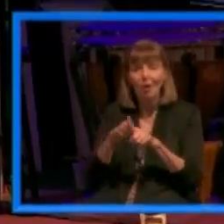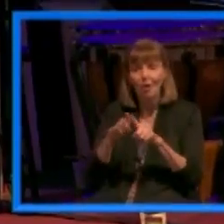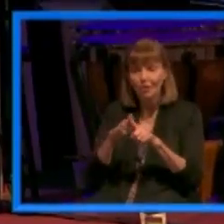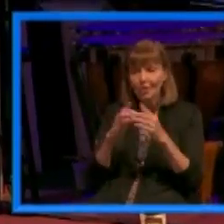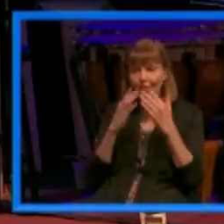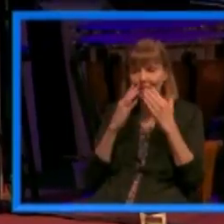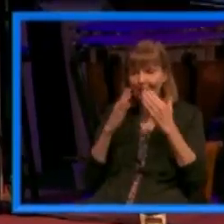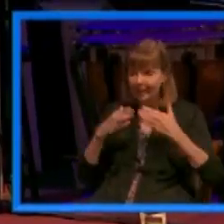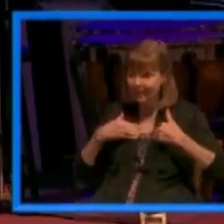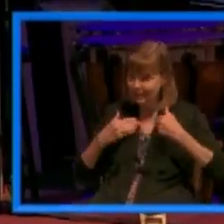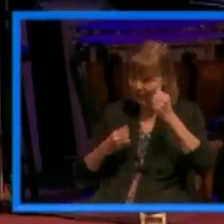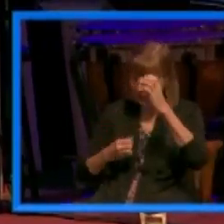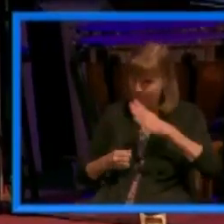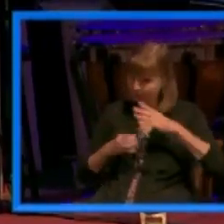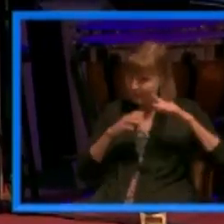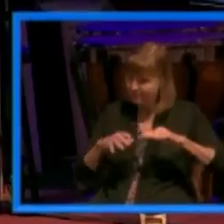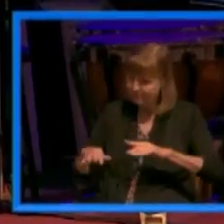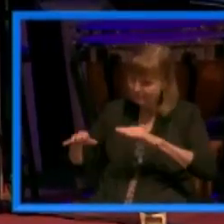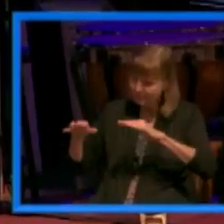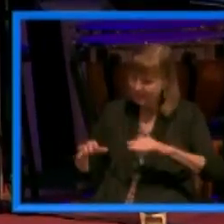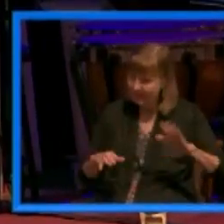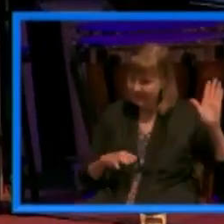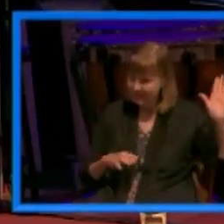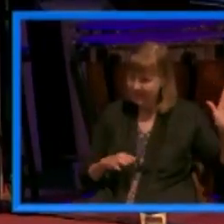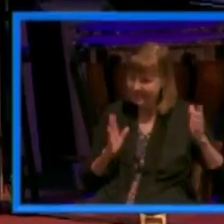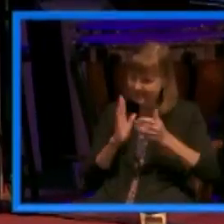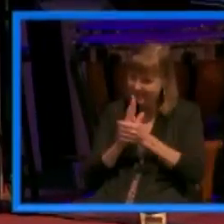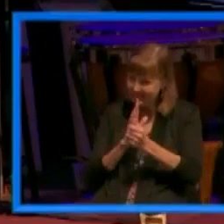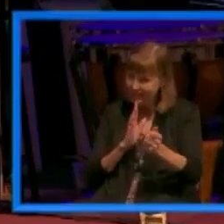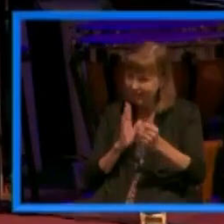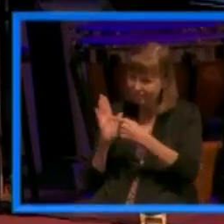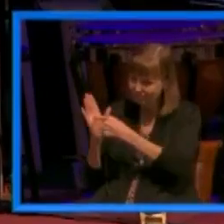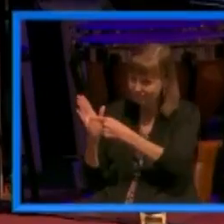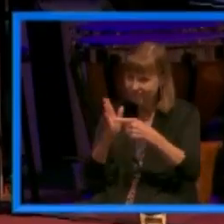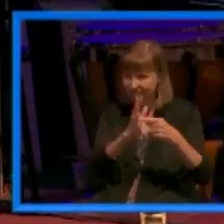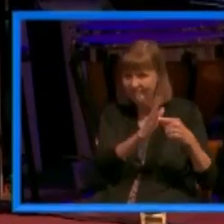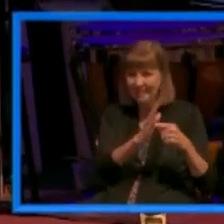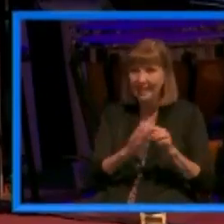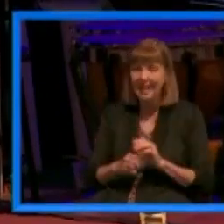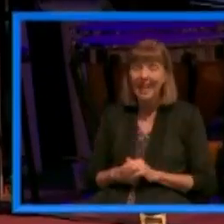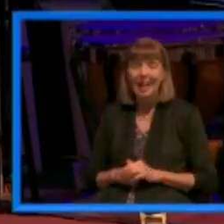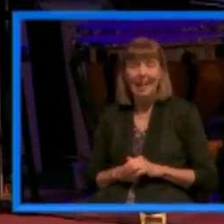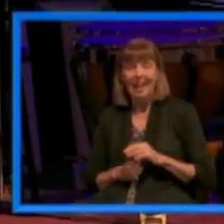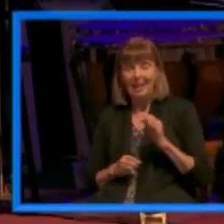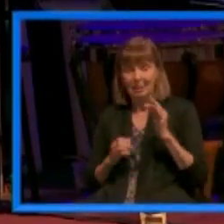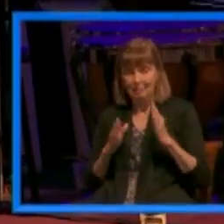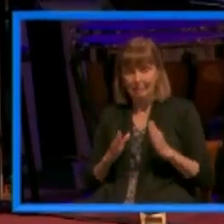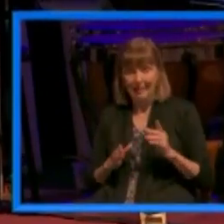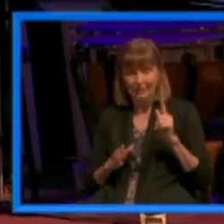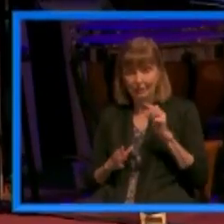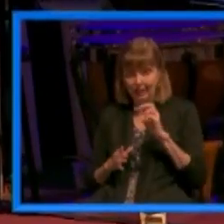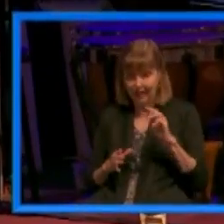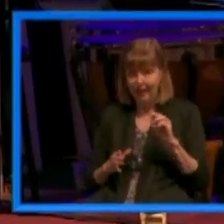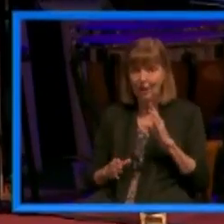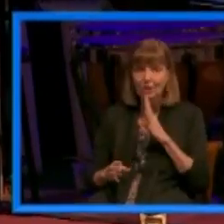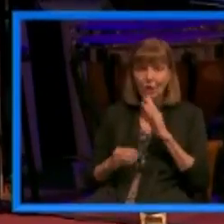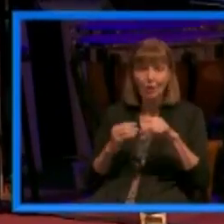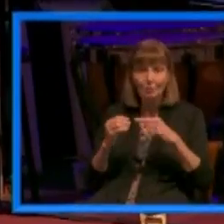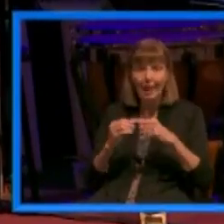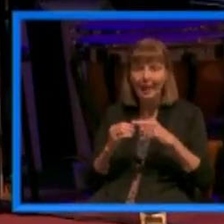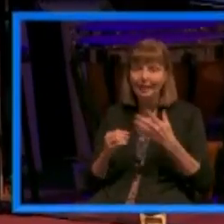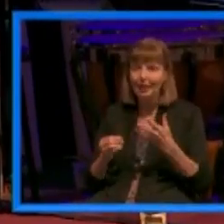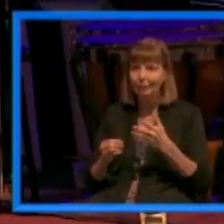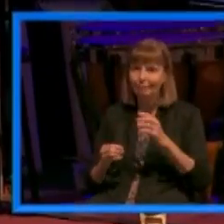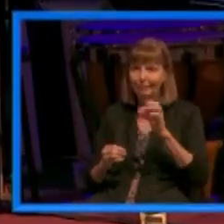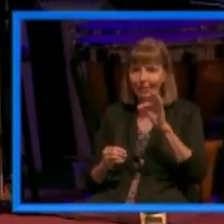his gift. Pastor Tom talked about the Farm League. I remember my first sermon in big church. I was 16 years old.